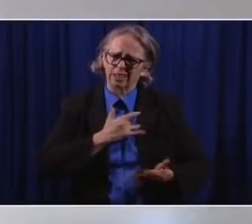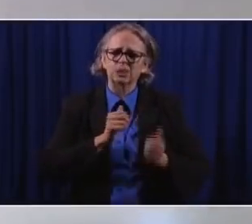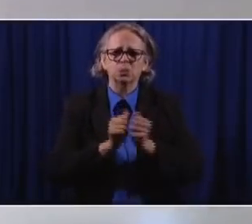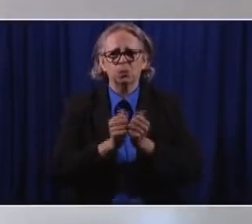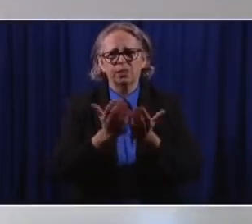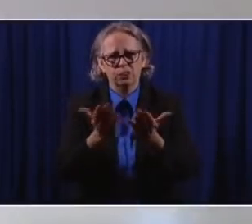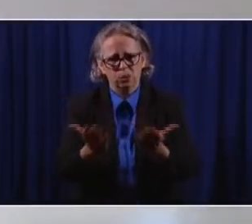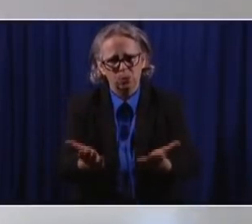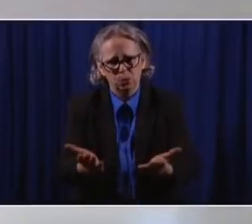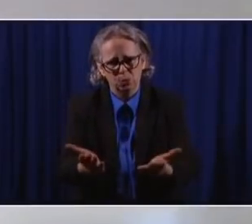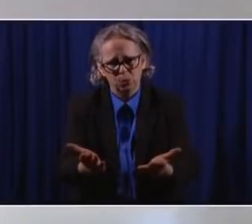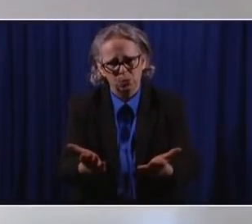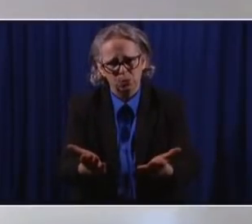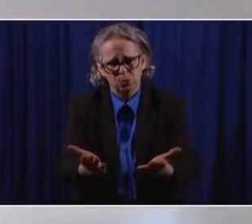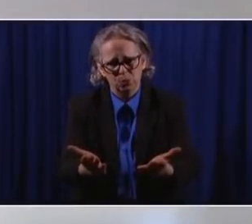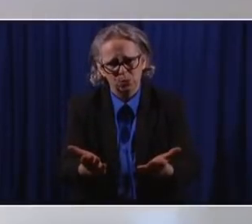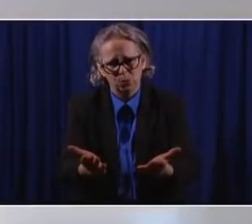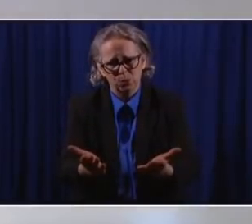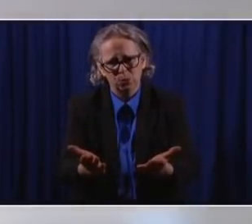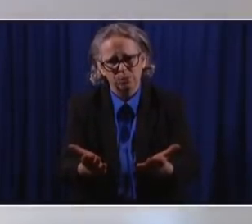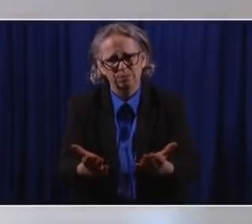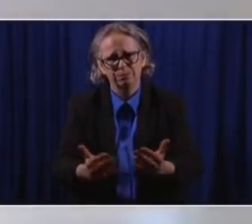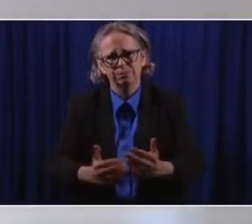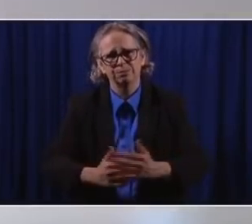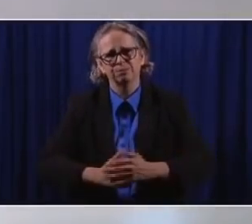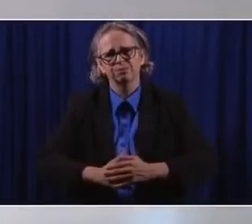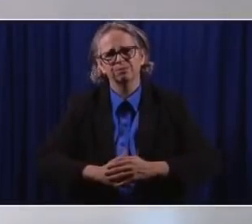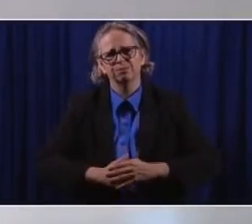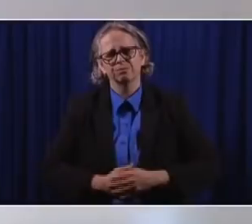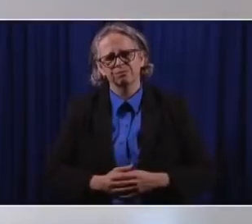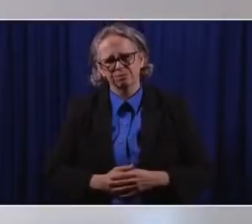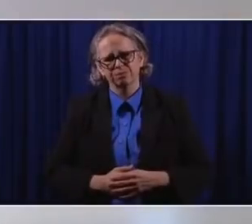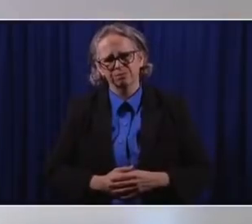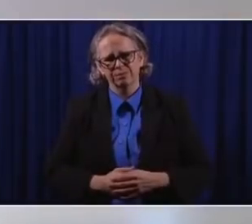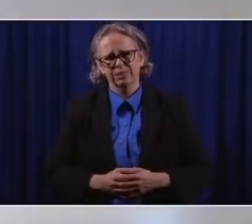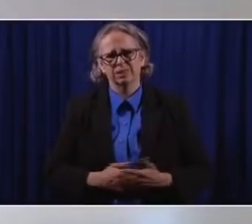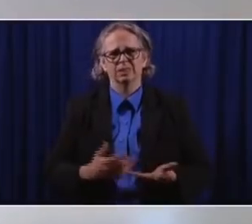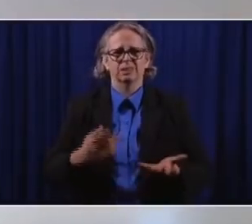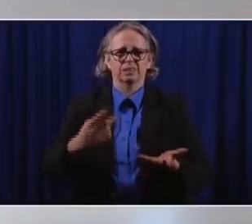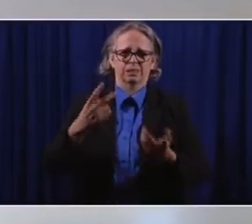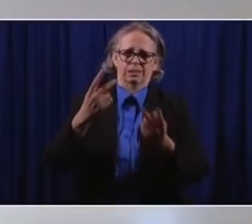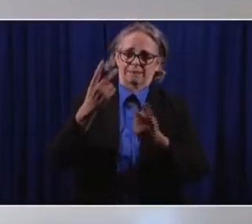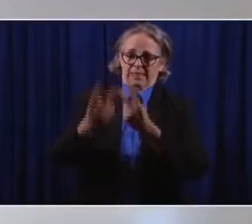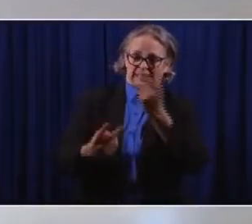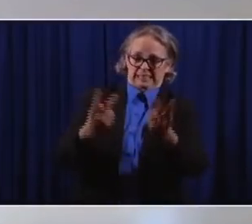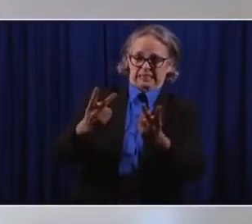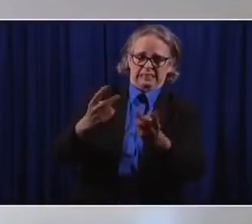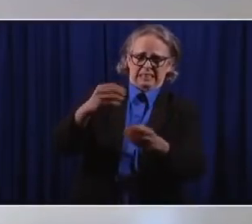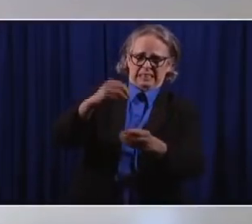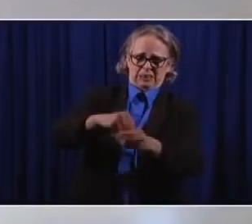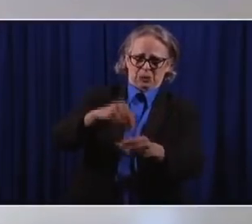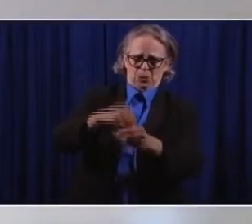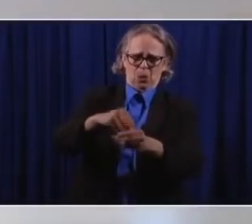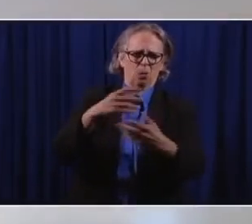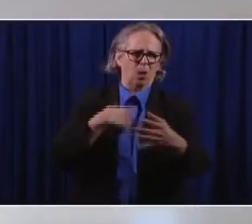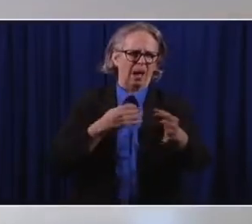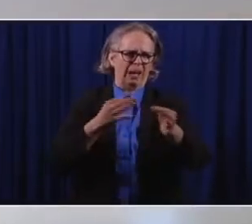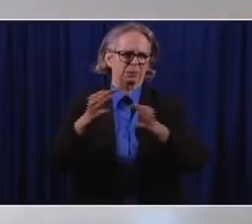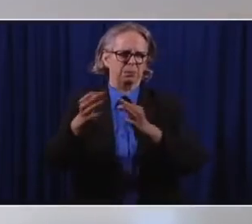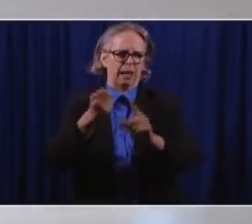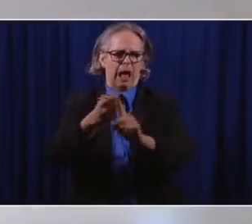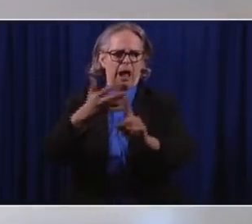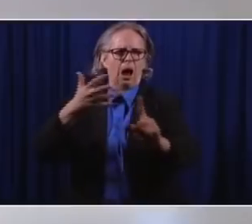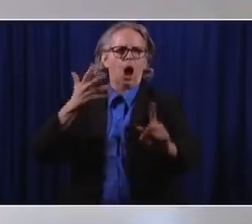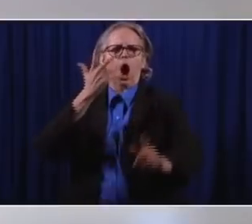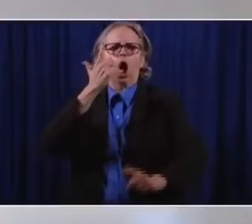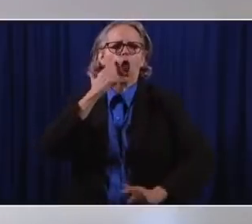visitation now into indoor, I want to talk a bit about how we got here and what that's going to look like. As the governor mentioned,